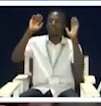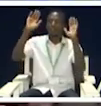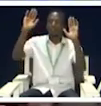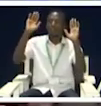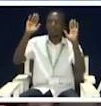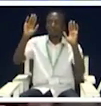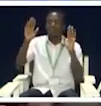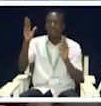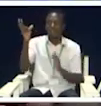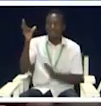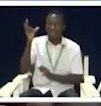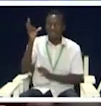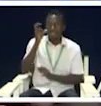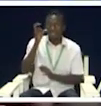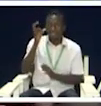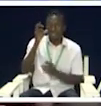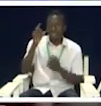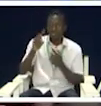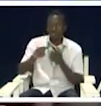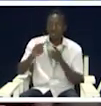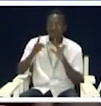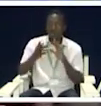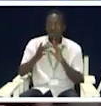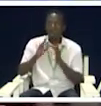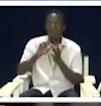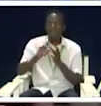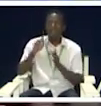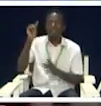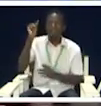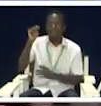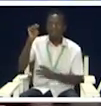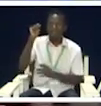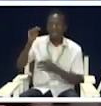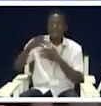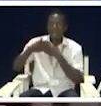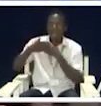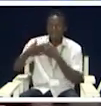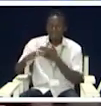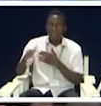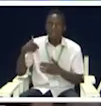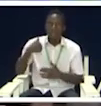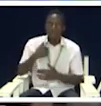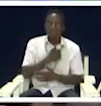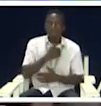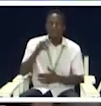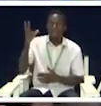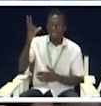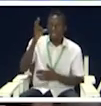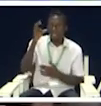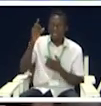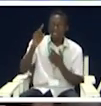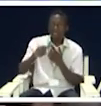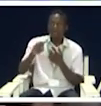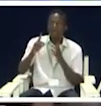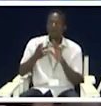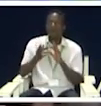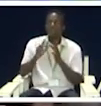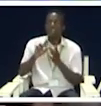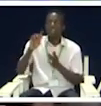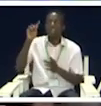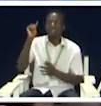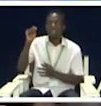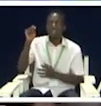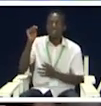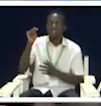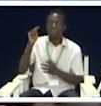Let's listen to the online testimonies, after which we'll listen to the on-site testimonies.